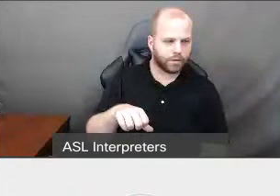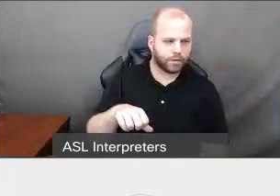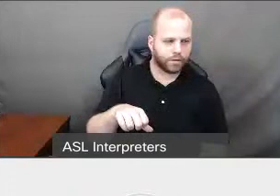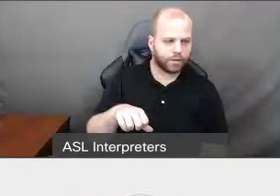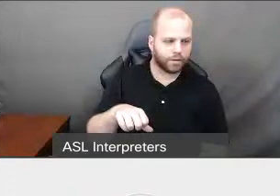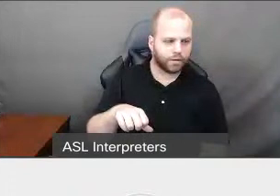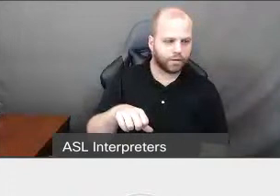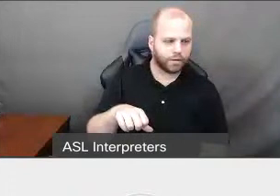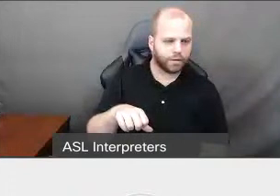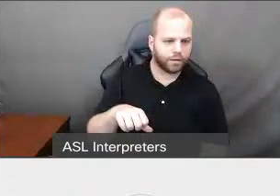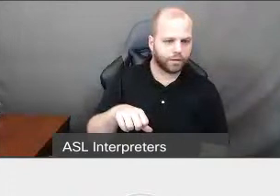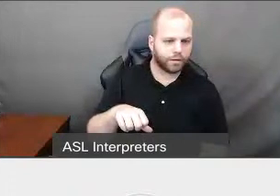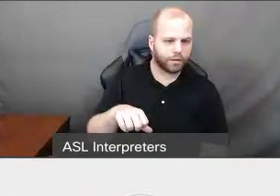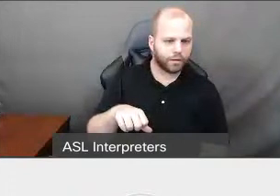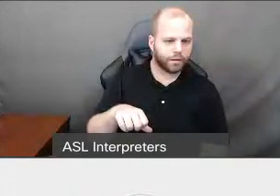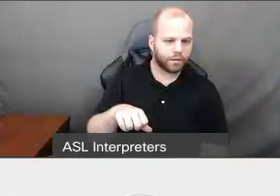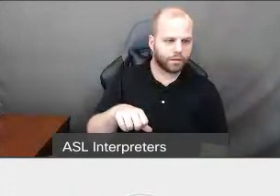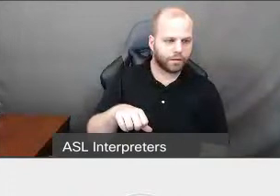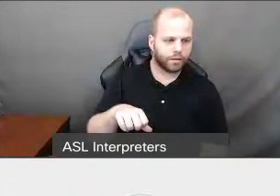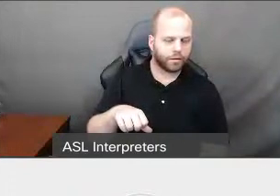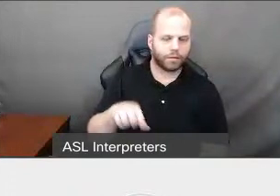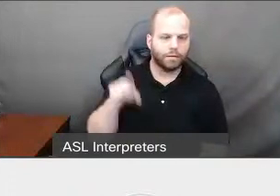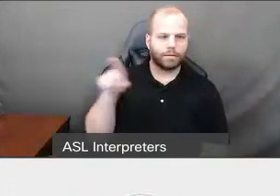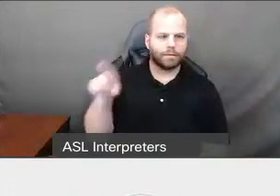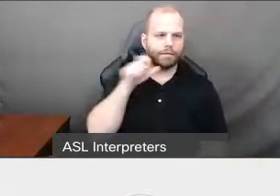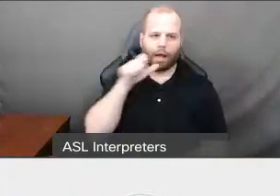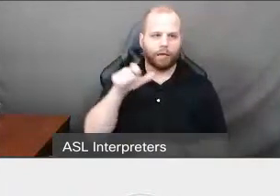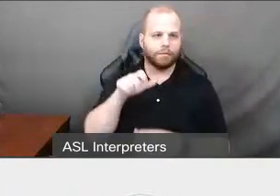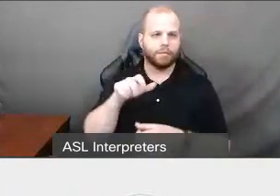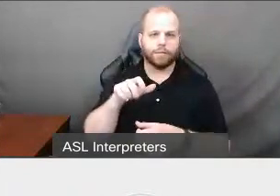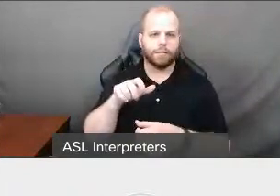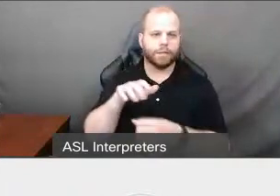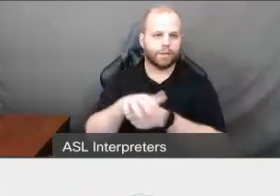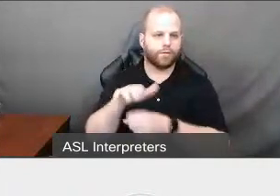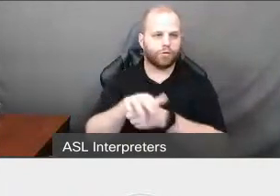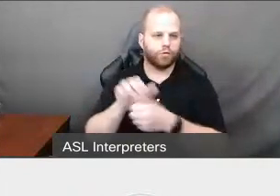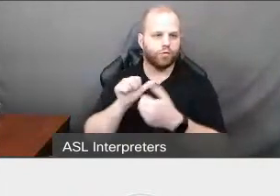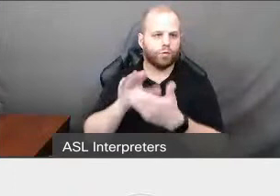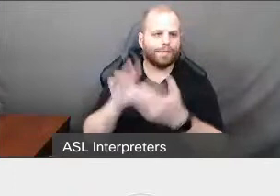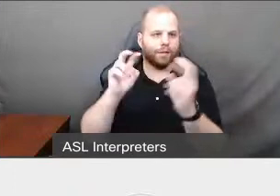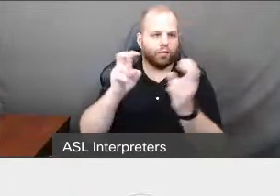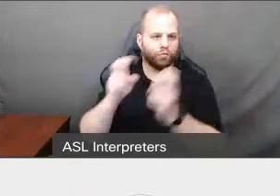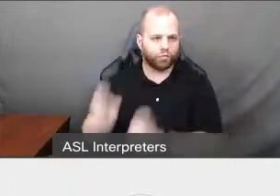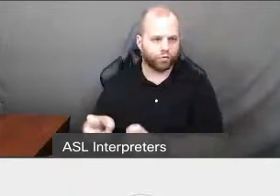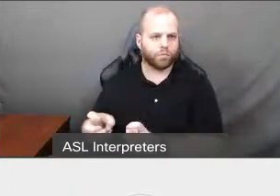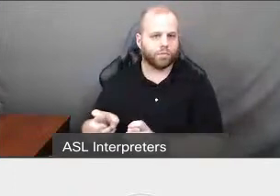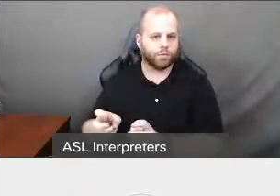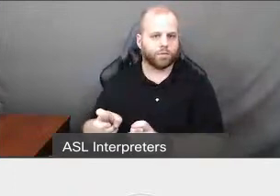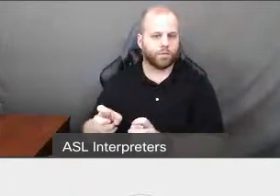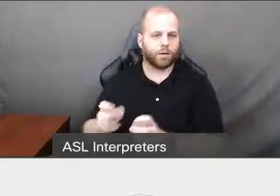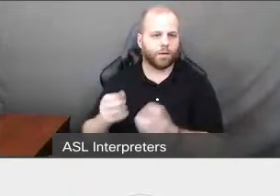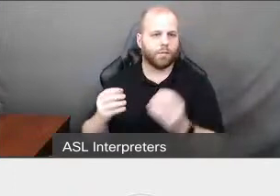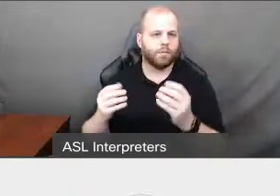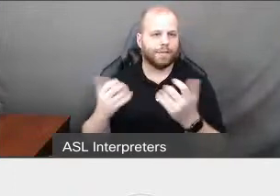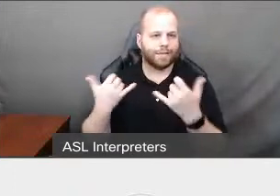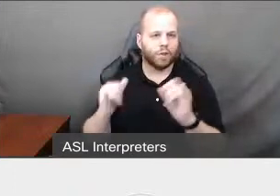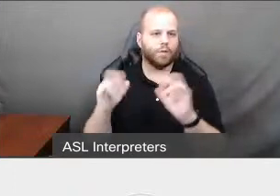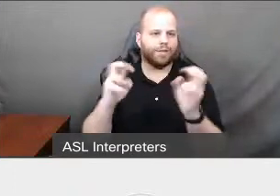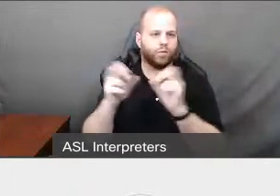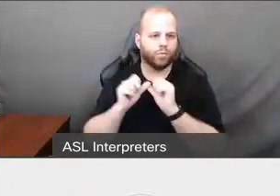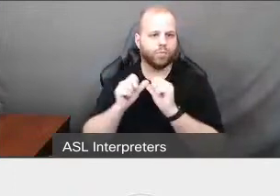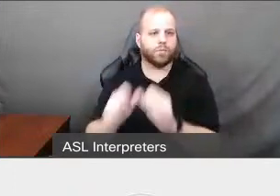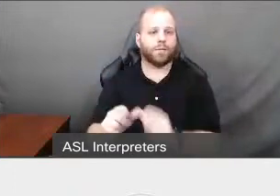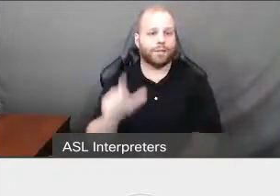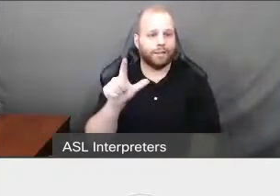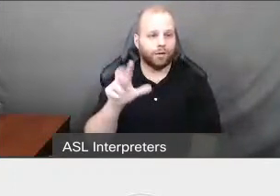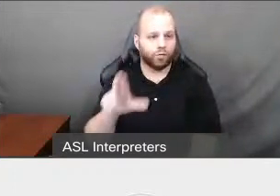addressed. Since the writing, those insufficiencies have been addressed and no outstanding items remain. The Little Rock Fire